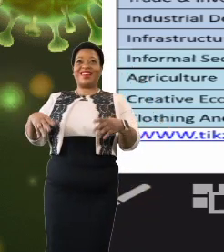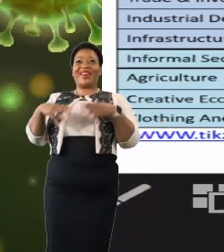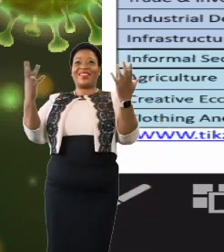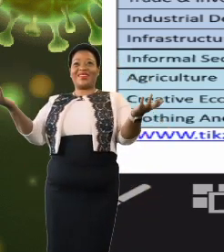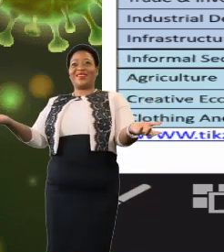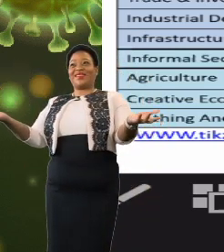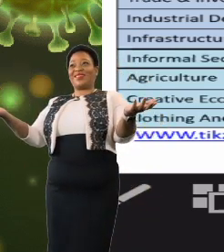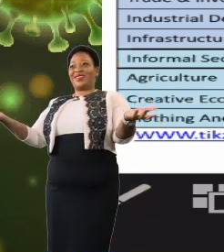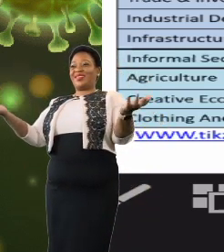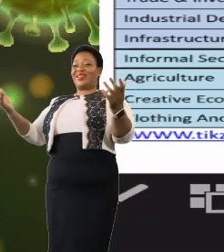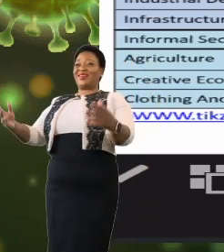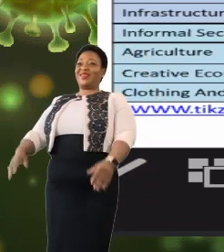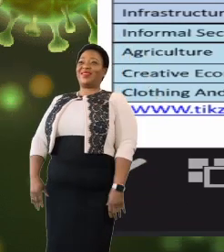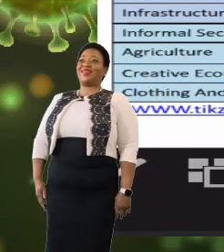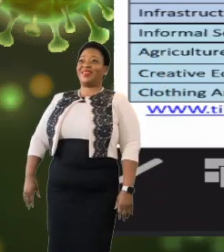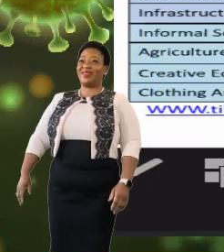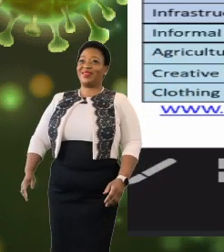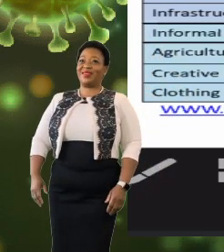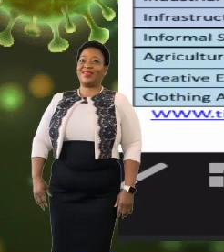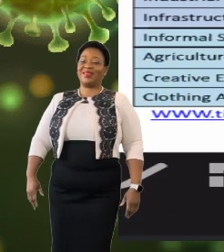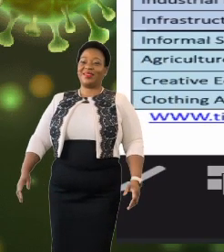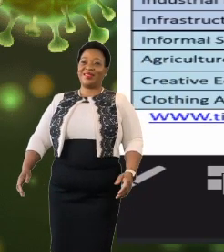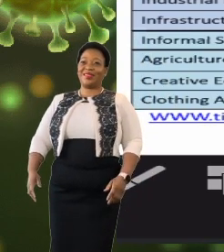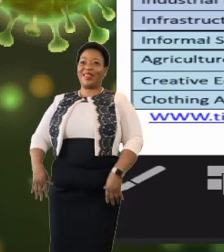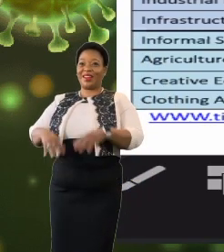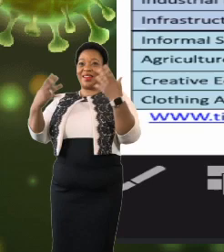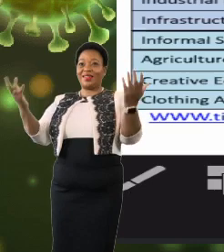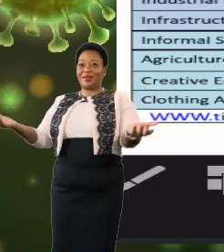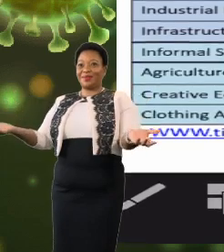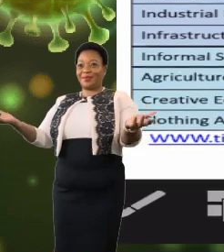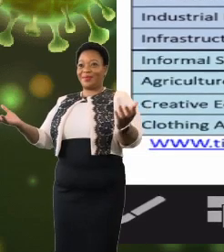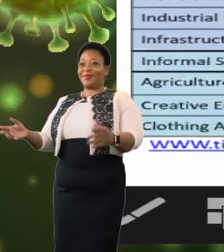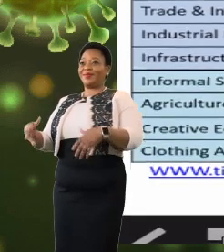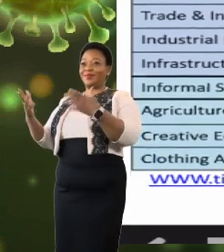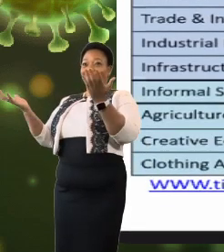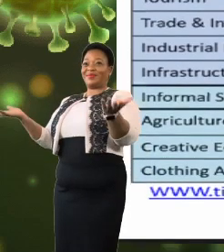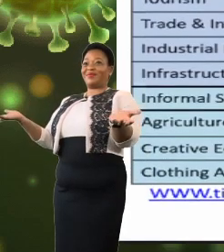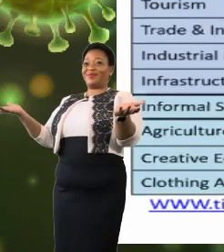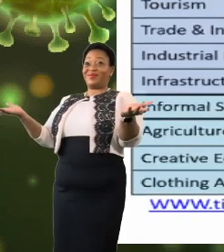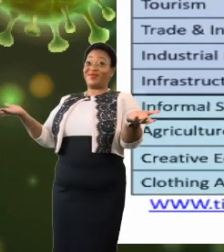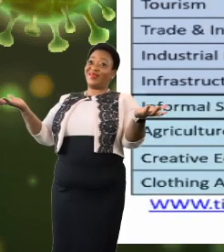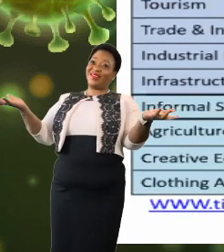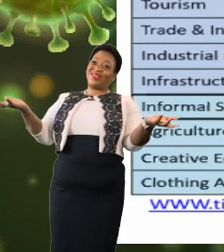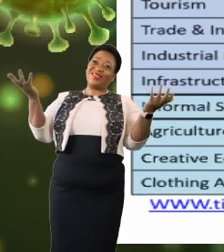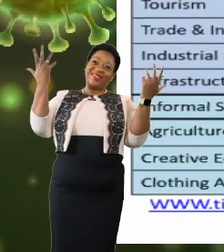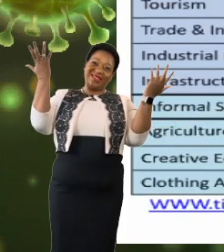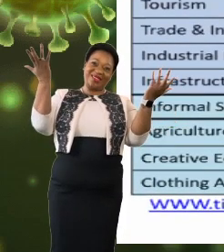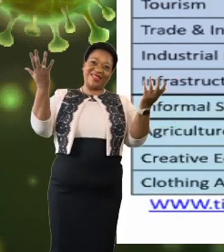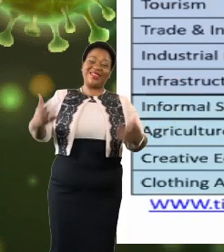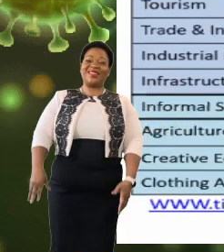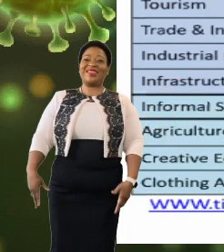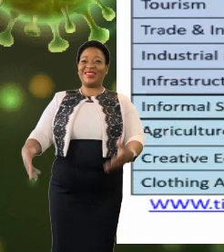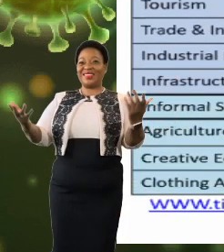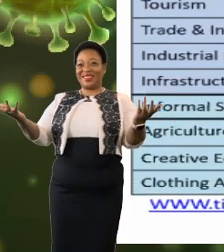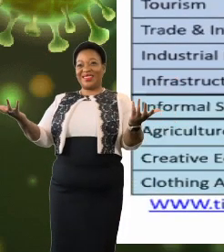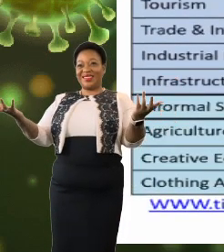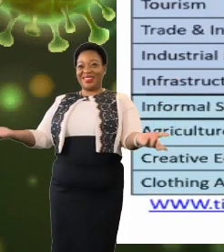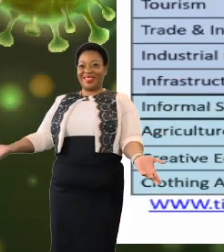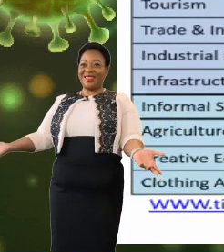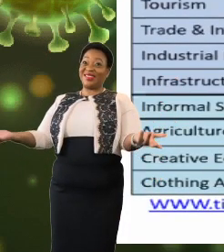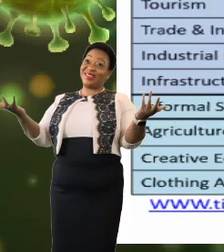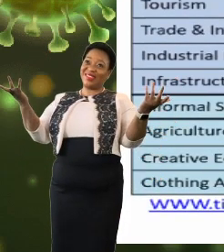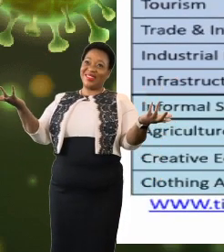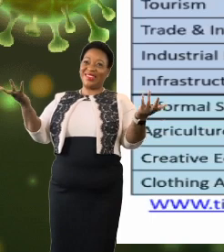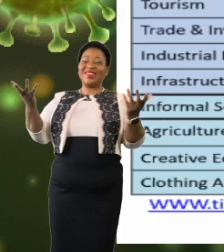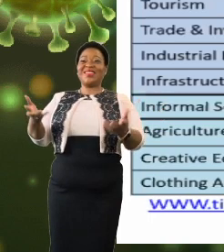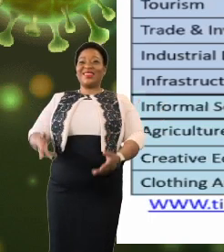industry development and infrastructure development. So those are the 4 key webinars that will be taking place on Thursday, the 30th